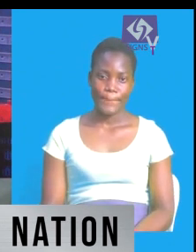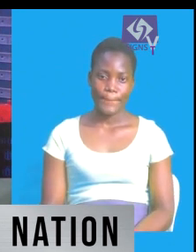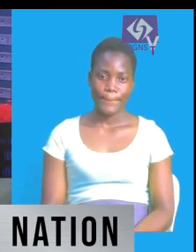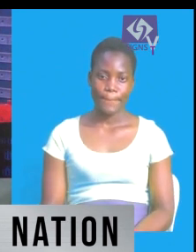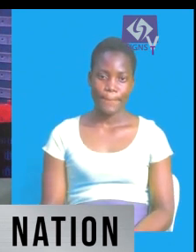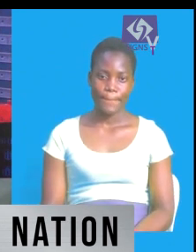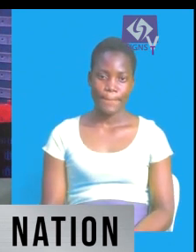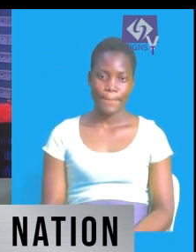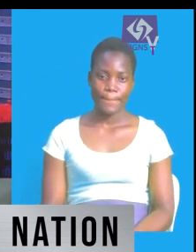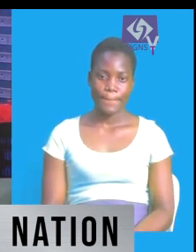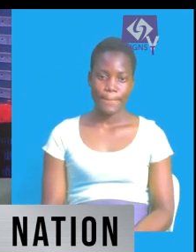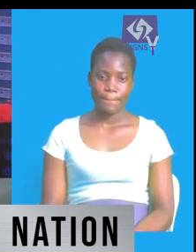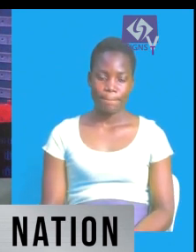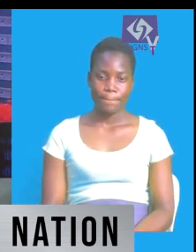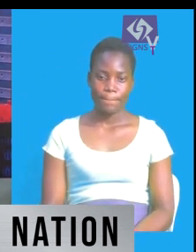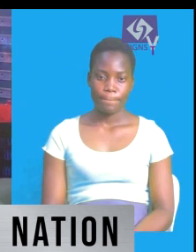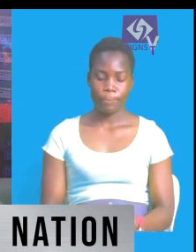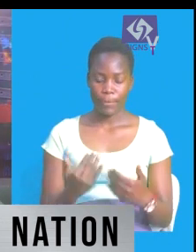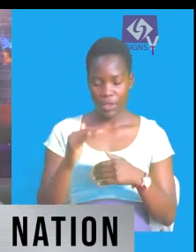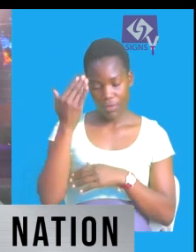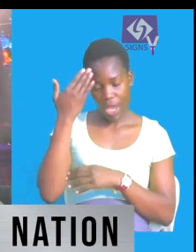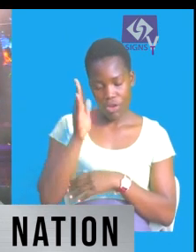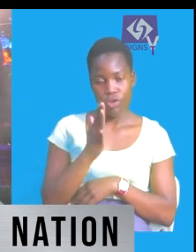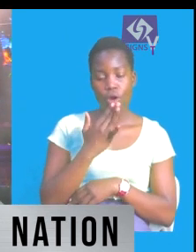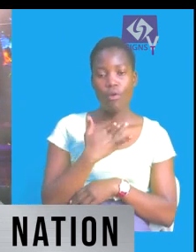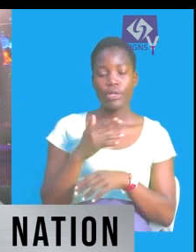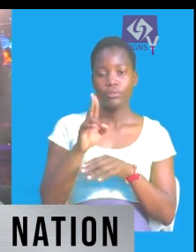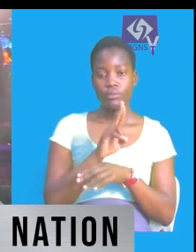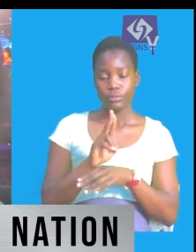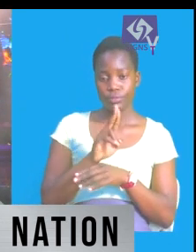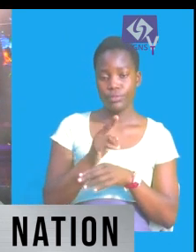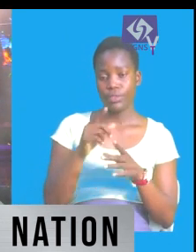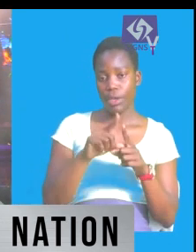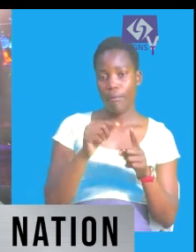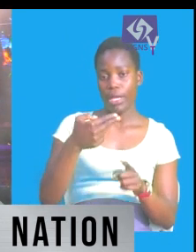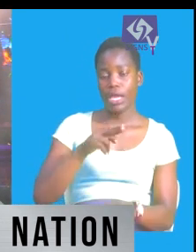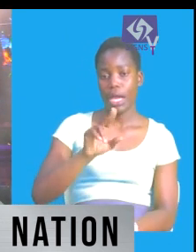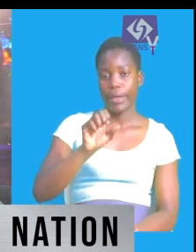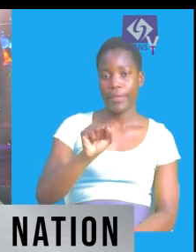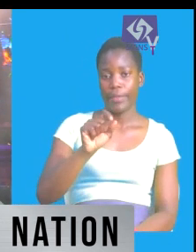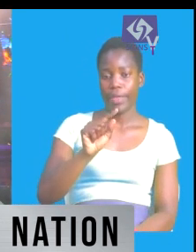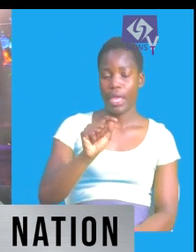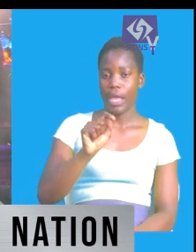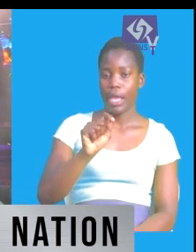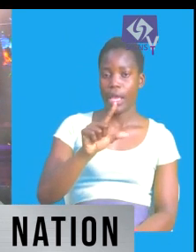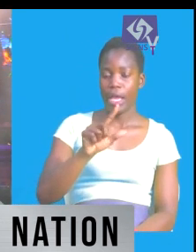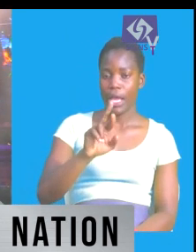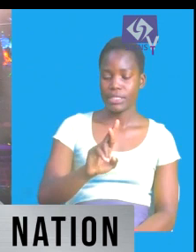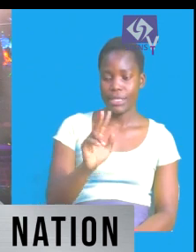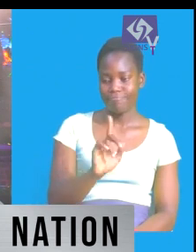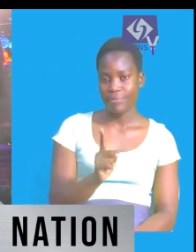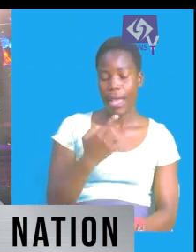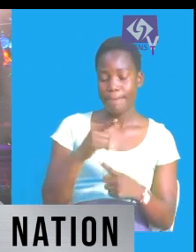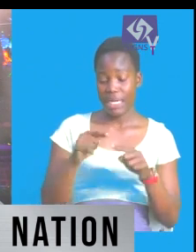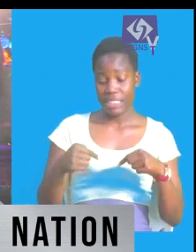Yes. I don't know, I started kutumia hiyo jina hustler, but kila mtu analia. Let me speak for myself, hata mimi nalia. Yes.